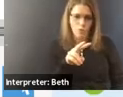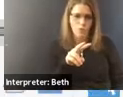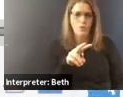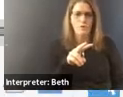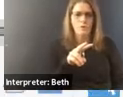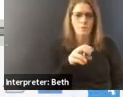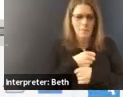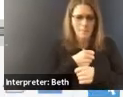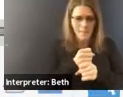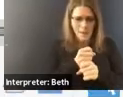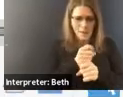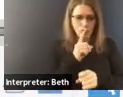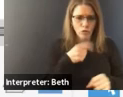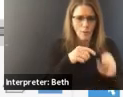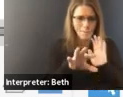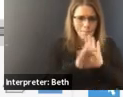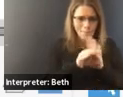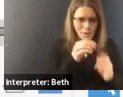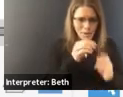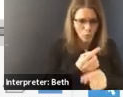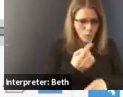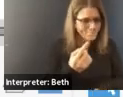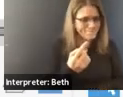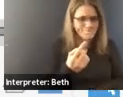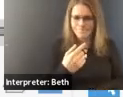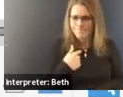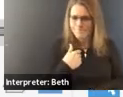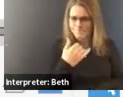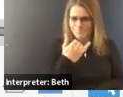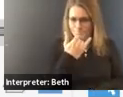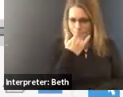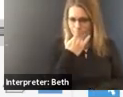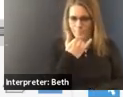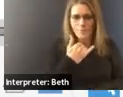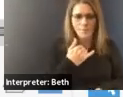not, so I'm going to finish that sketch. Everything's yelling at me here.